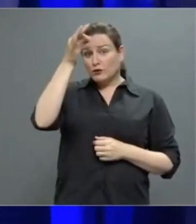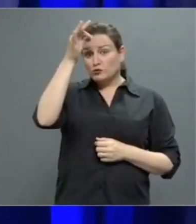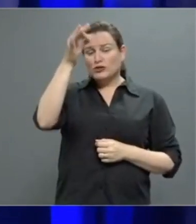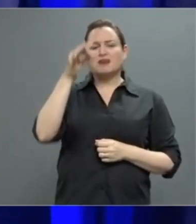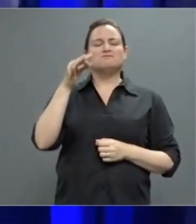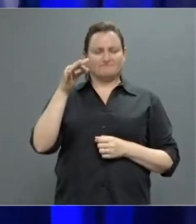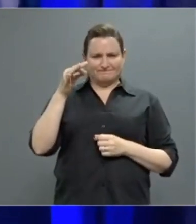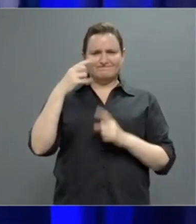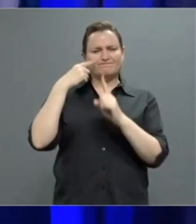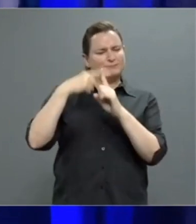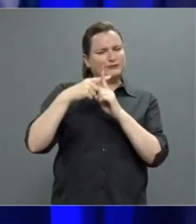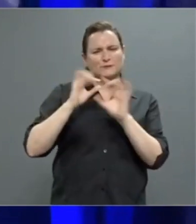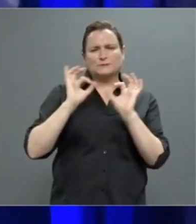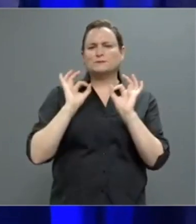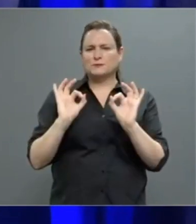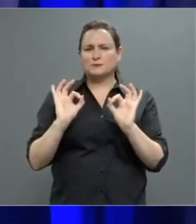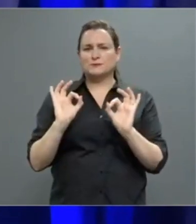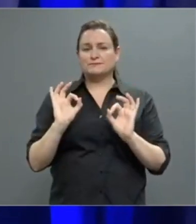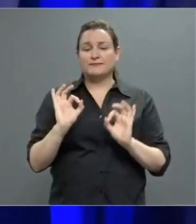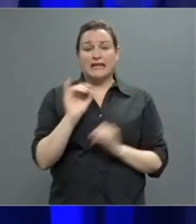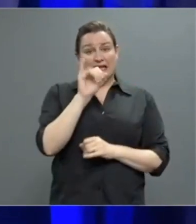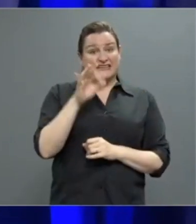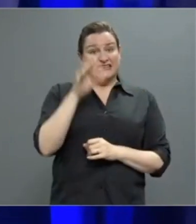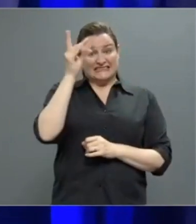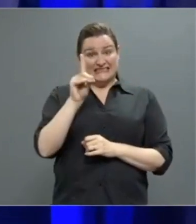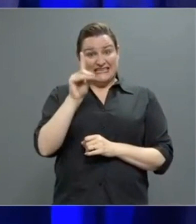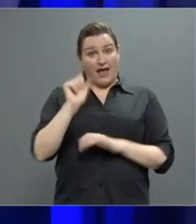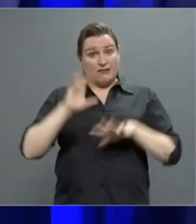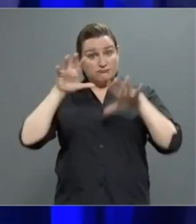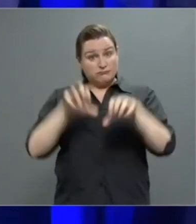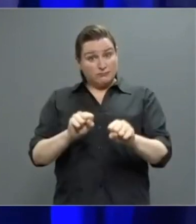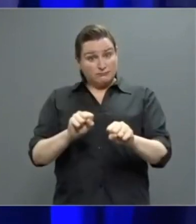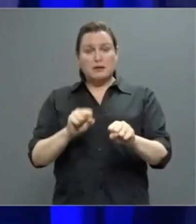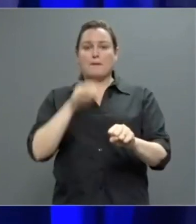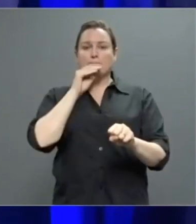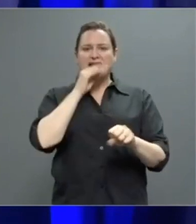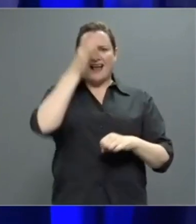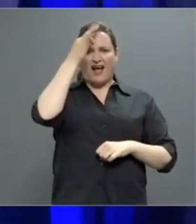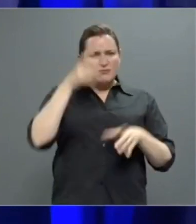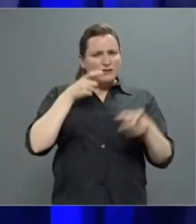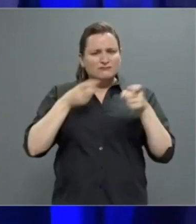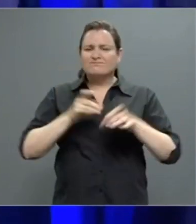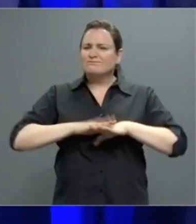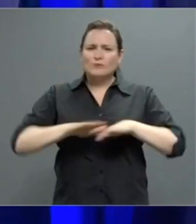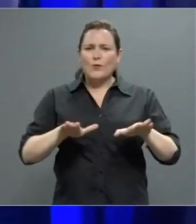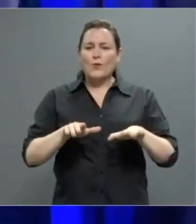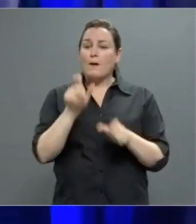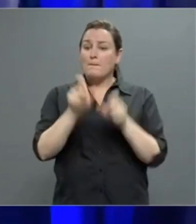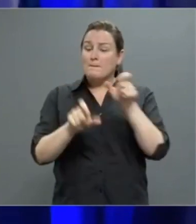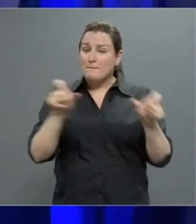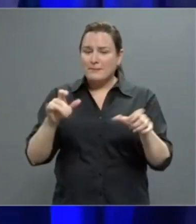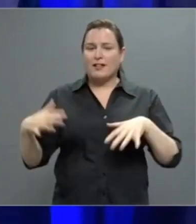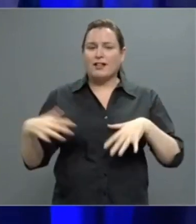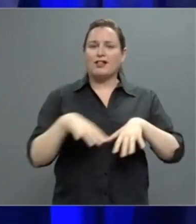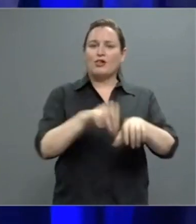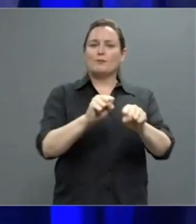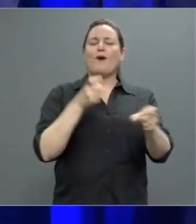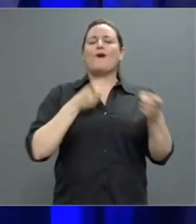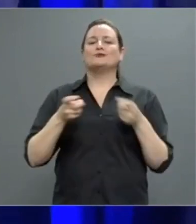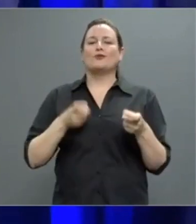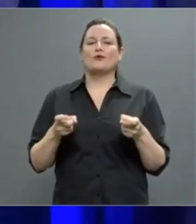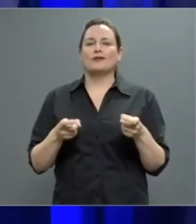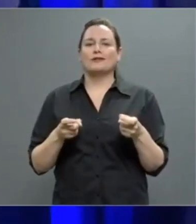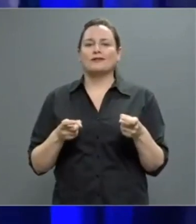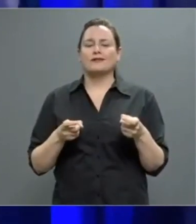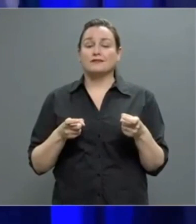a DA government that will replace state control with people power. A future that's marked by a